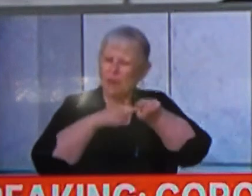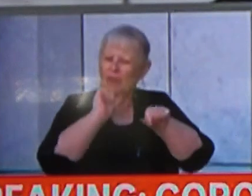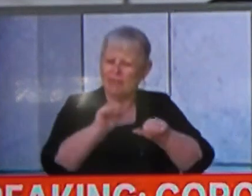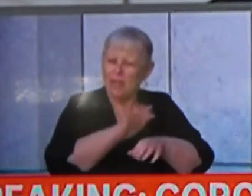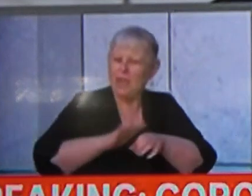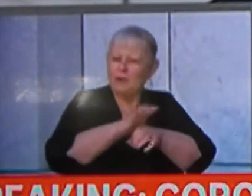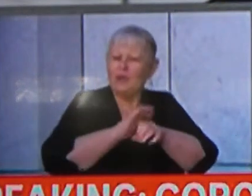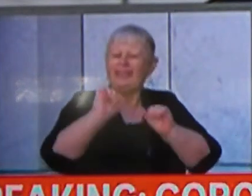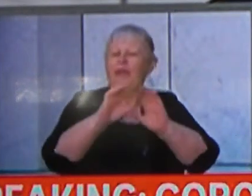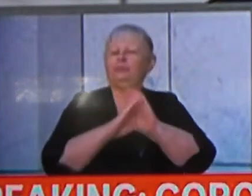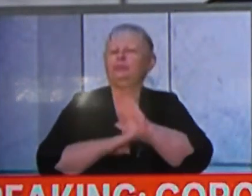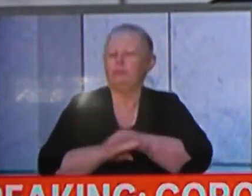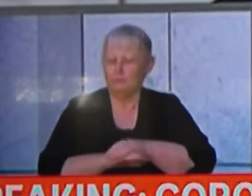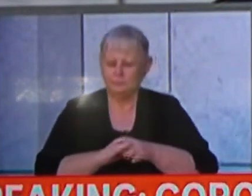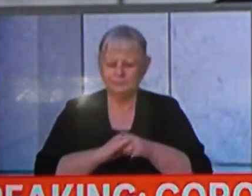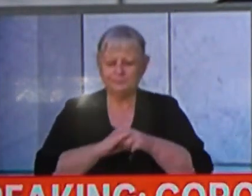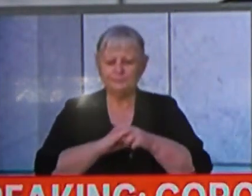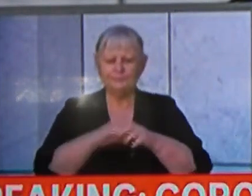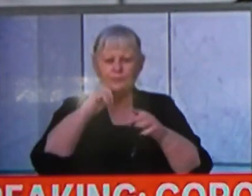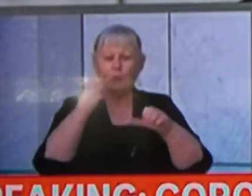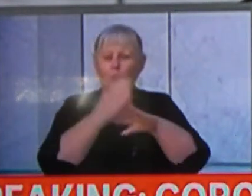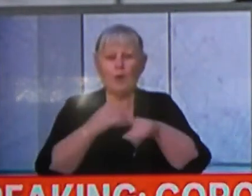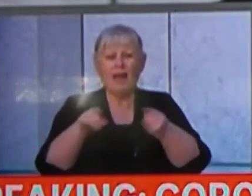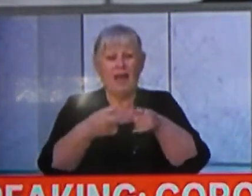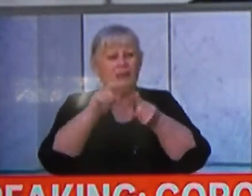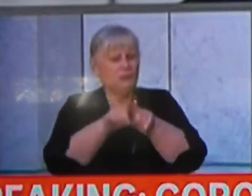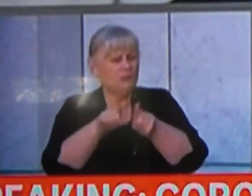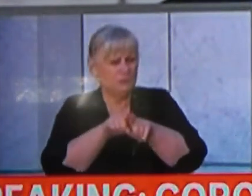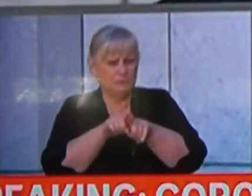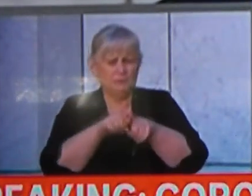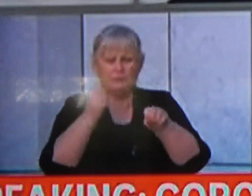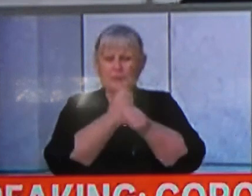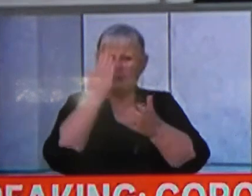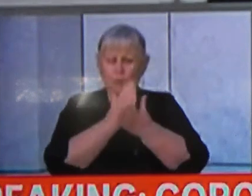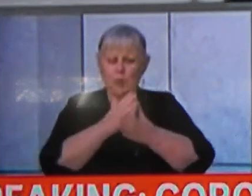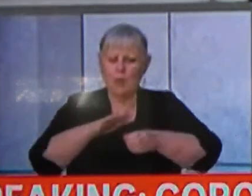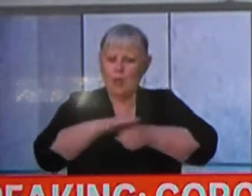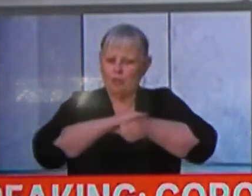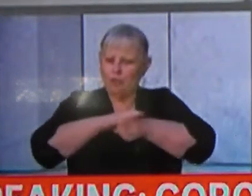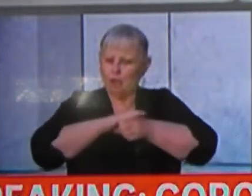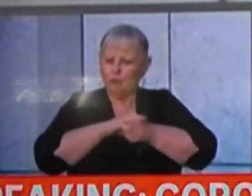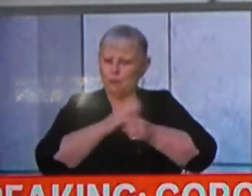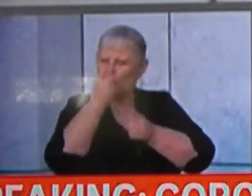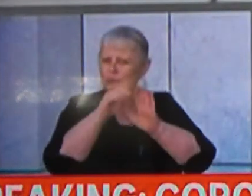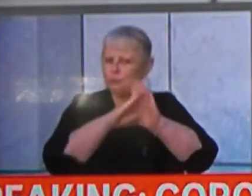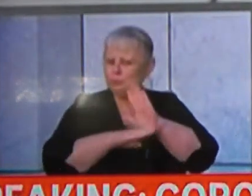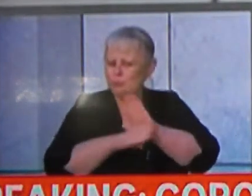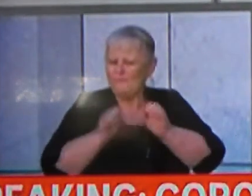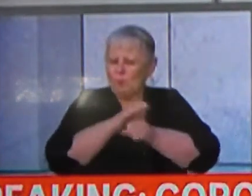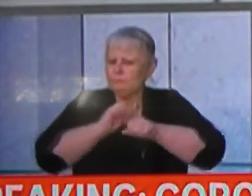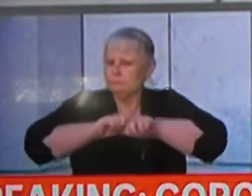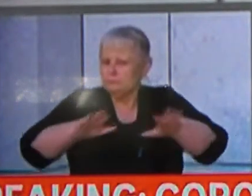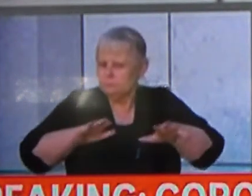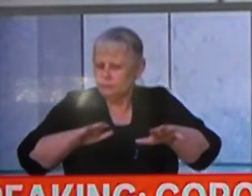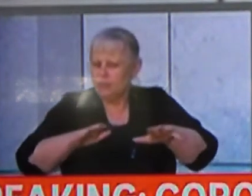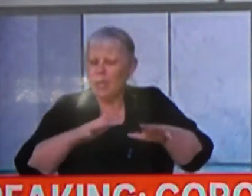individual jurisdictions. We will also be working hard to ensure that the scaling of those measures and the identification of areas